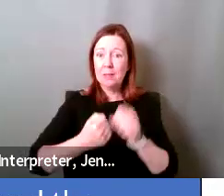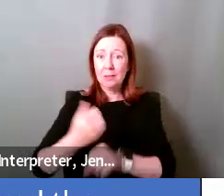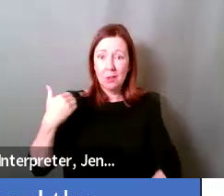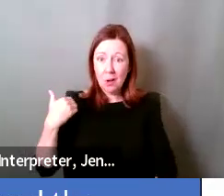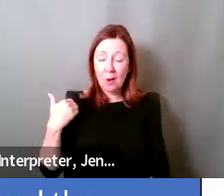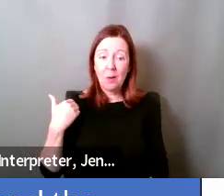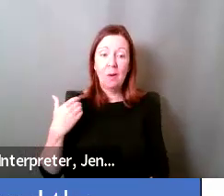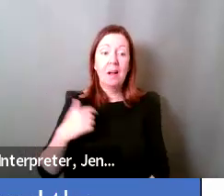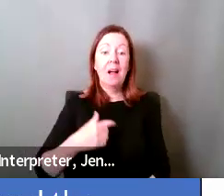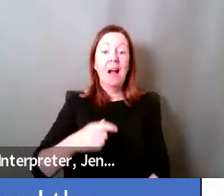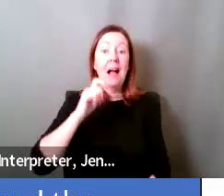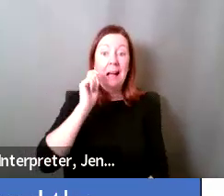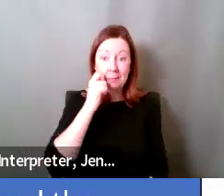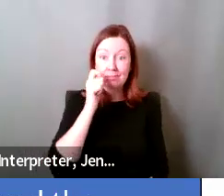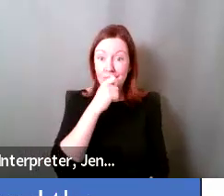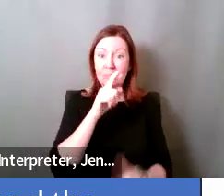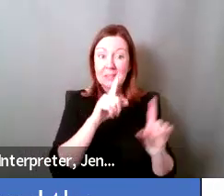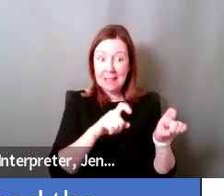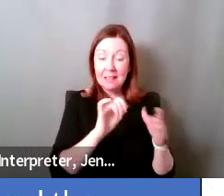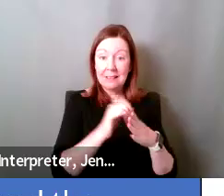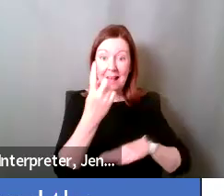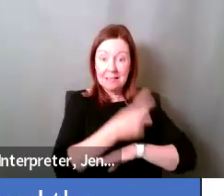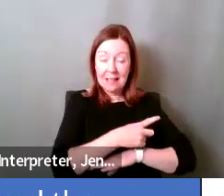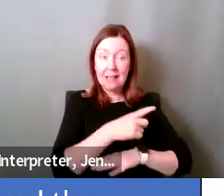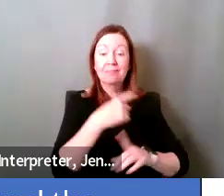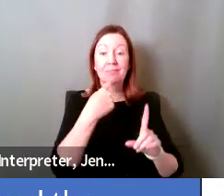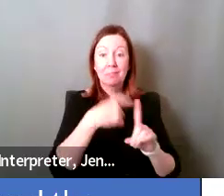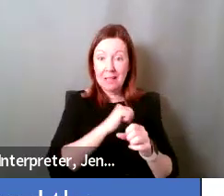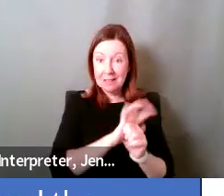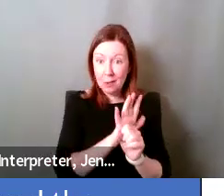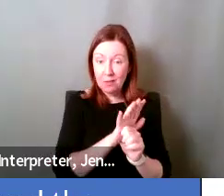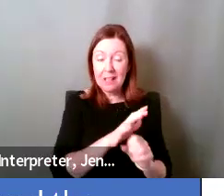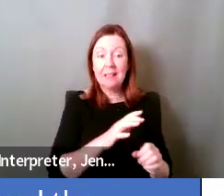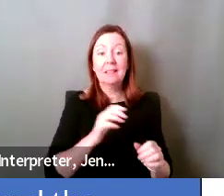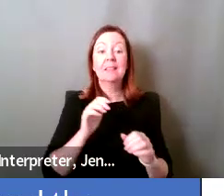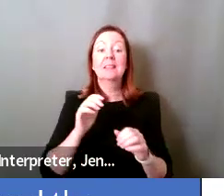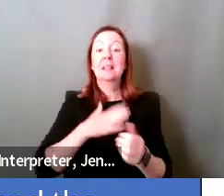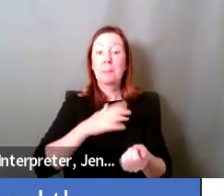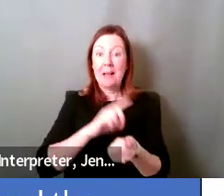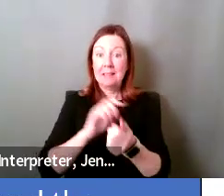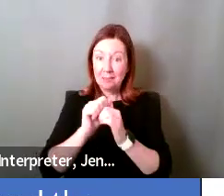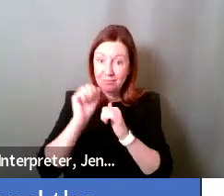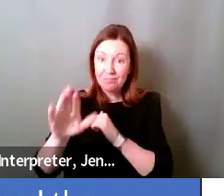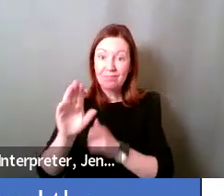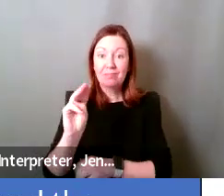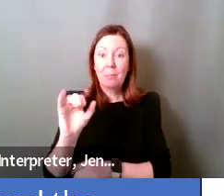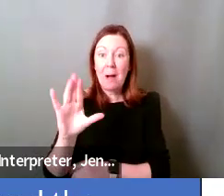ago. I took a test that same day, came back positive for COVID. I sent my doctor a My Chart